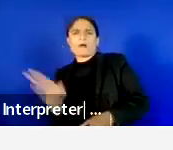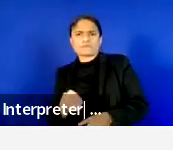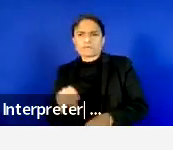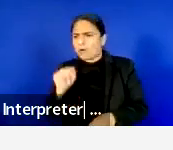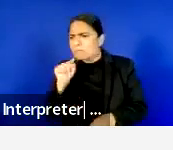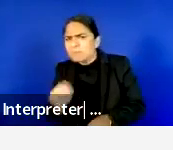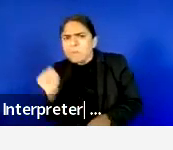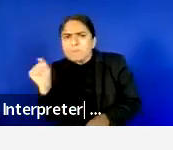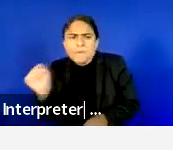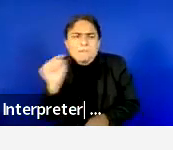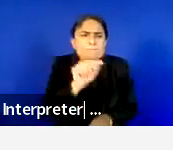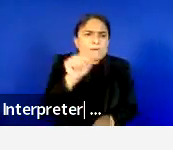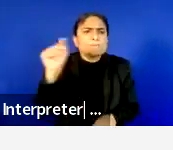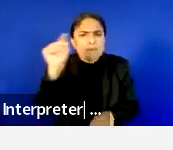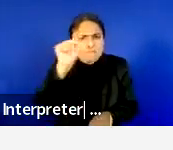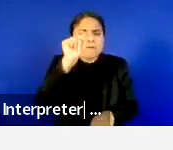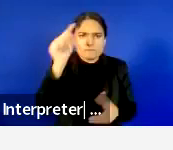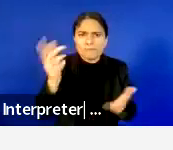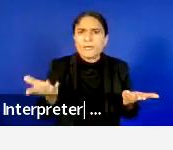Yeah, and